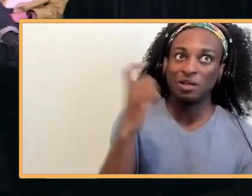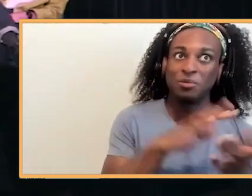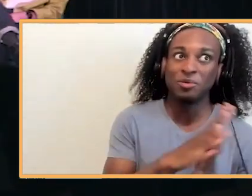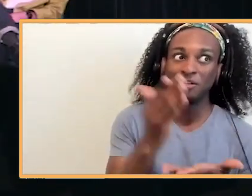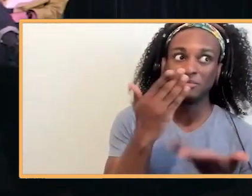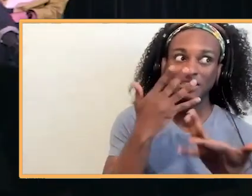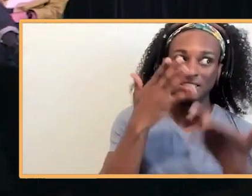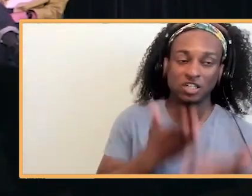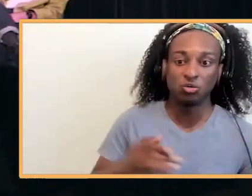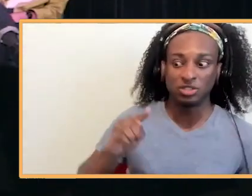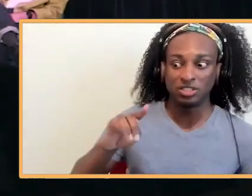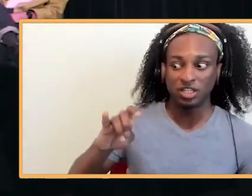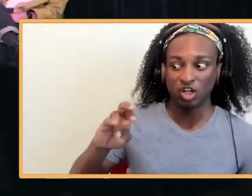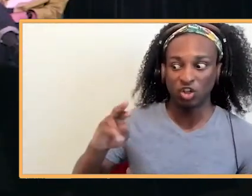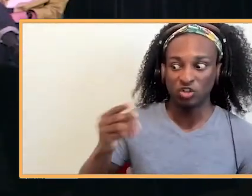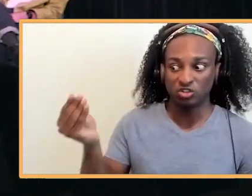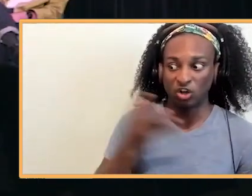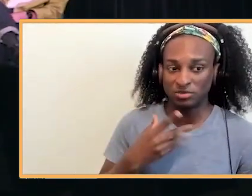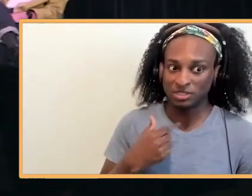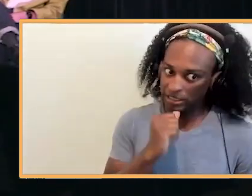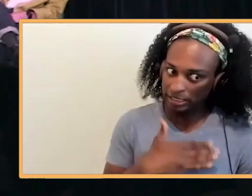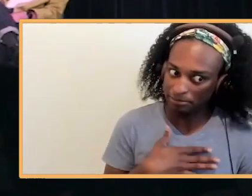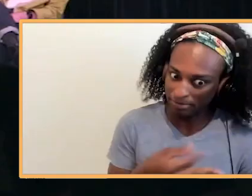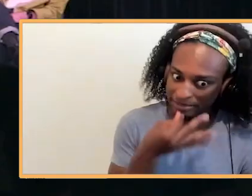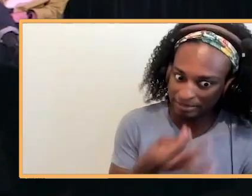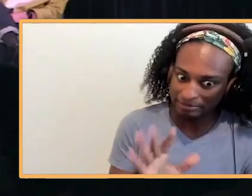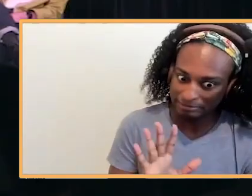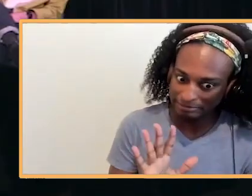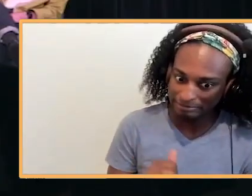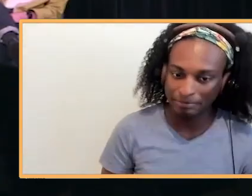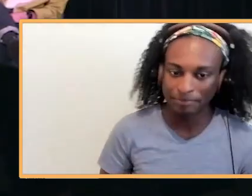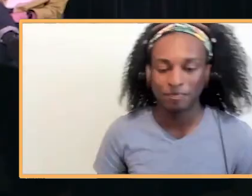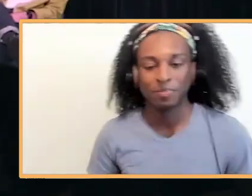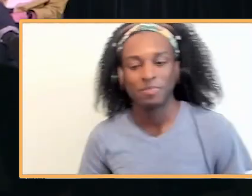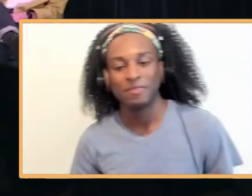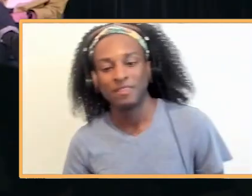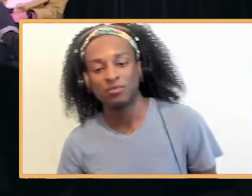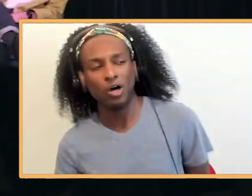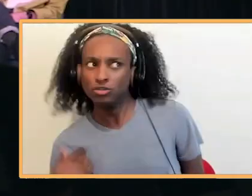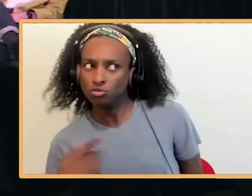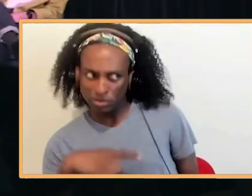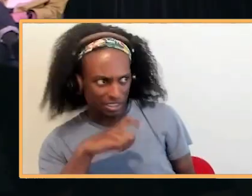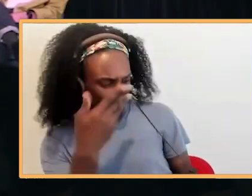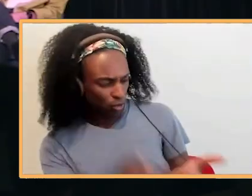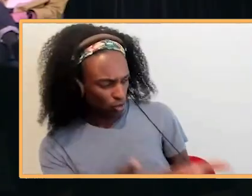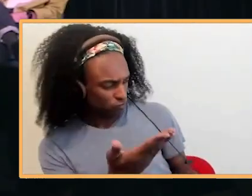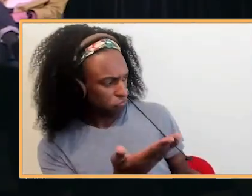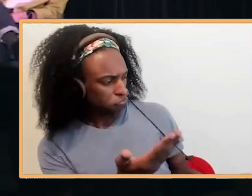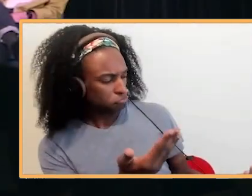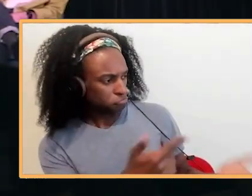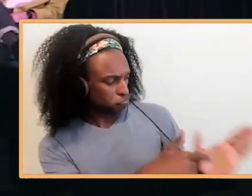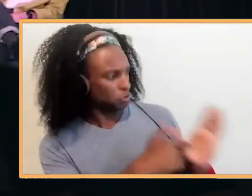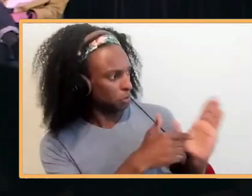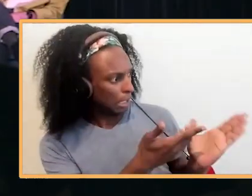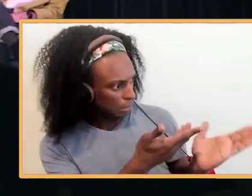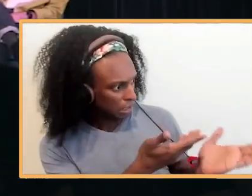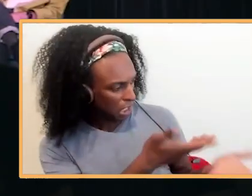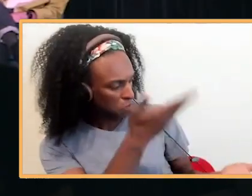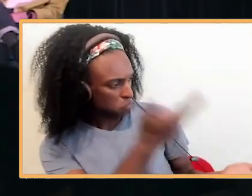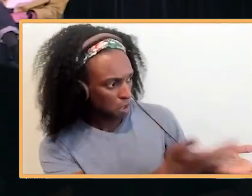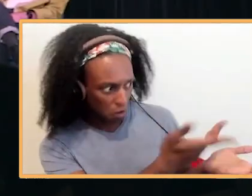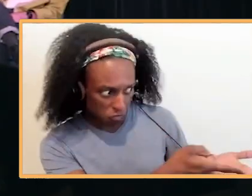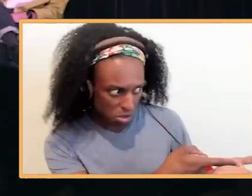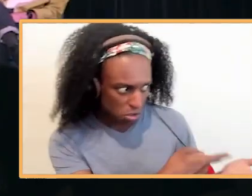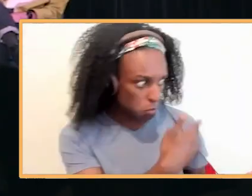yeah. Don't say all for that. We need to hear some proof of this, if you like, at some point, and then we